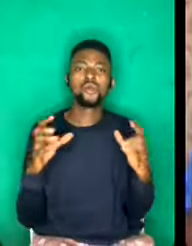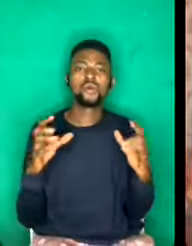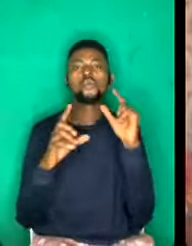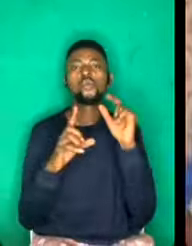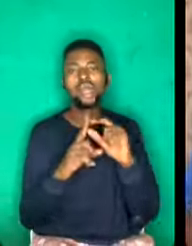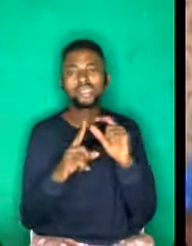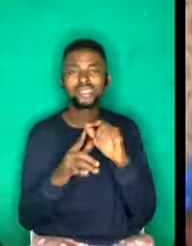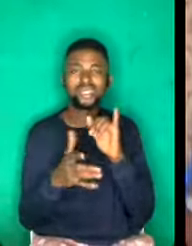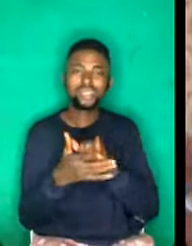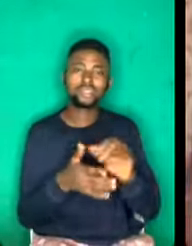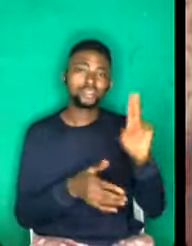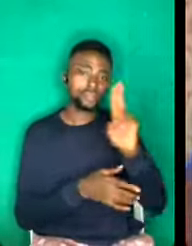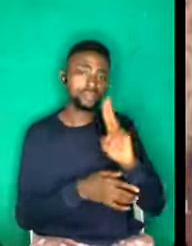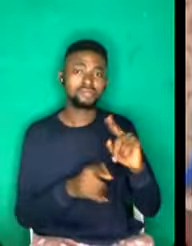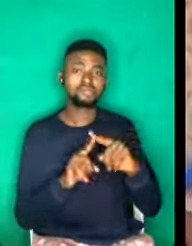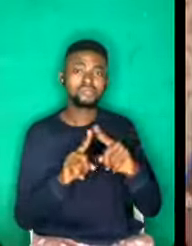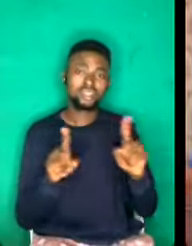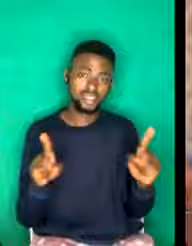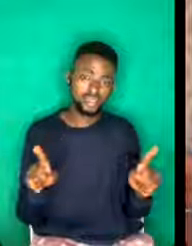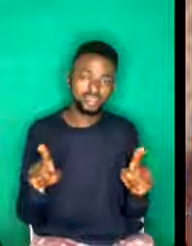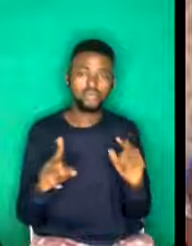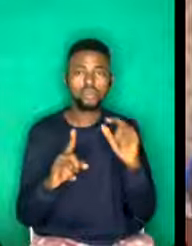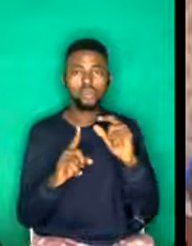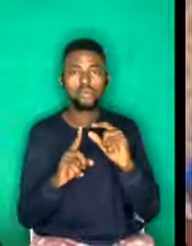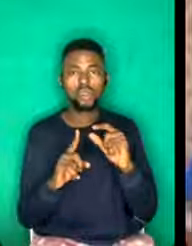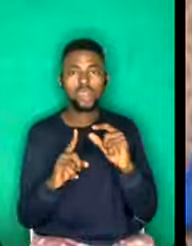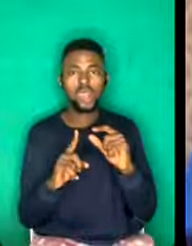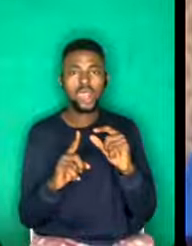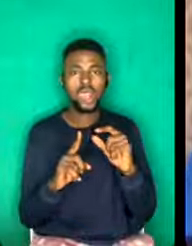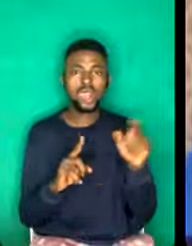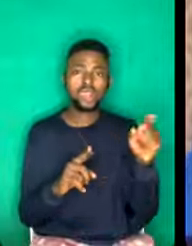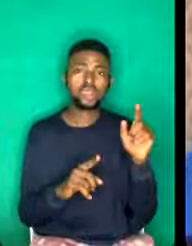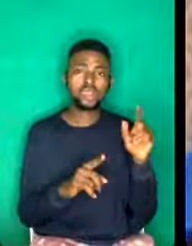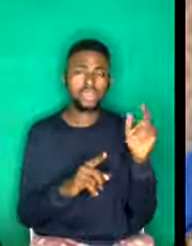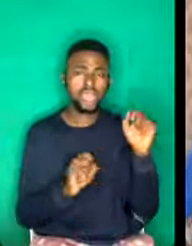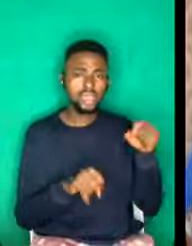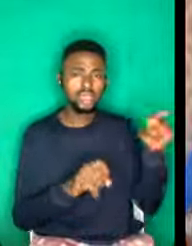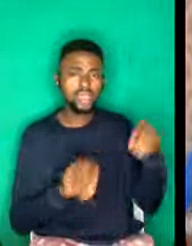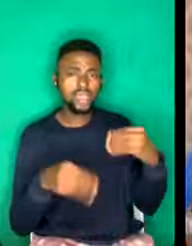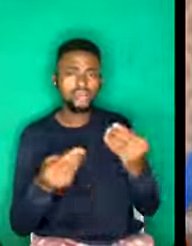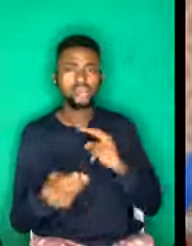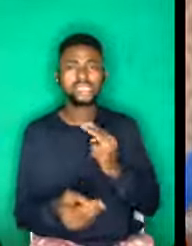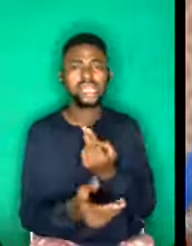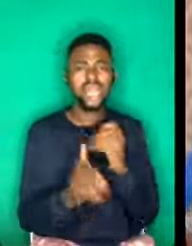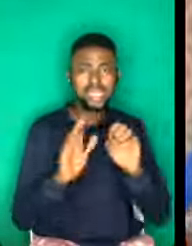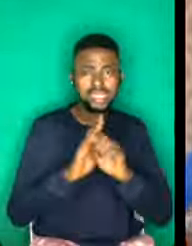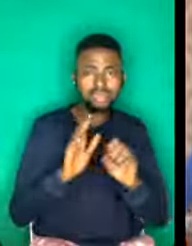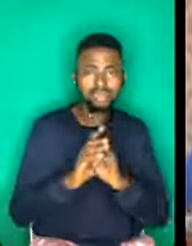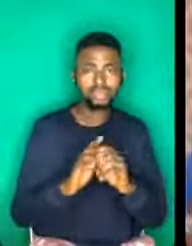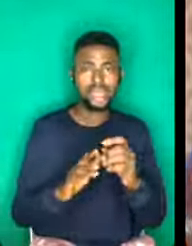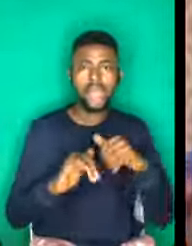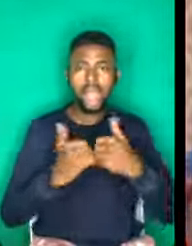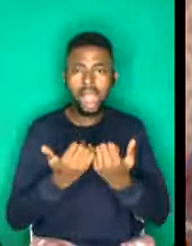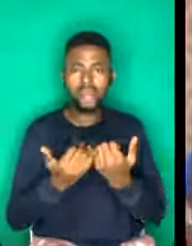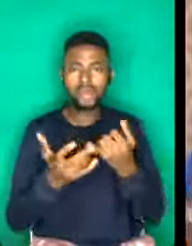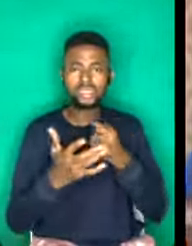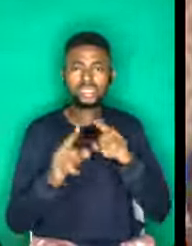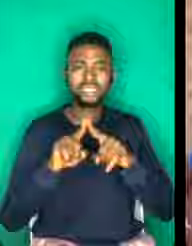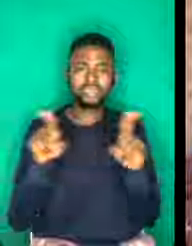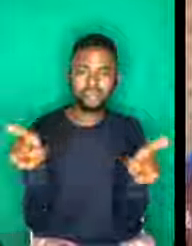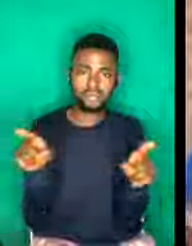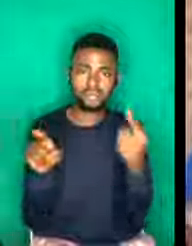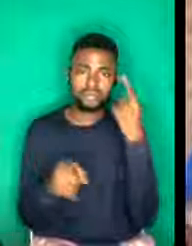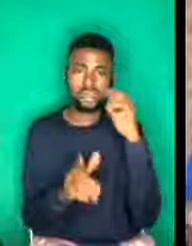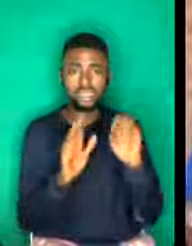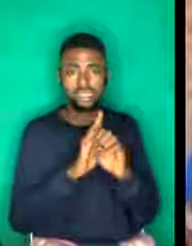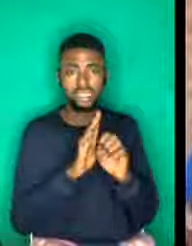is different. There are words that you can't find. Give us an example. Can you give us an example how it's different? For instance, you can't find